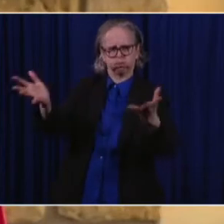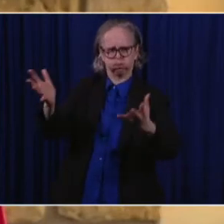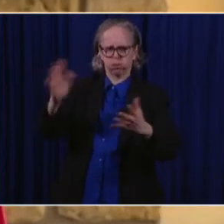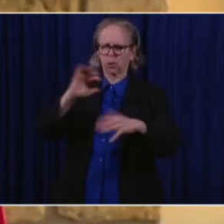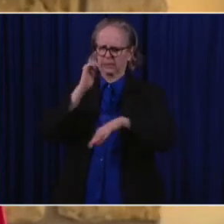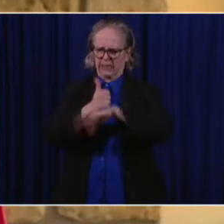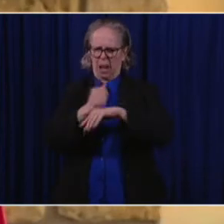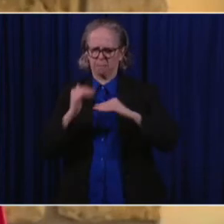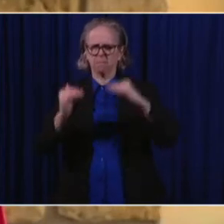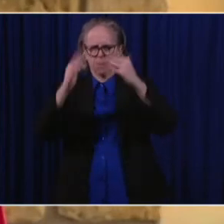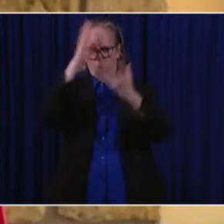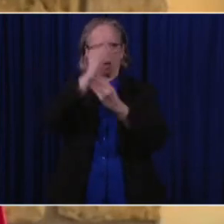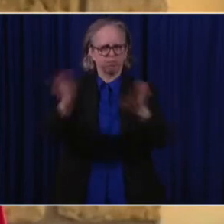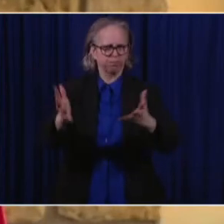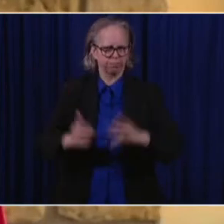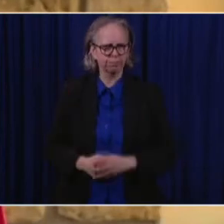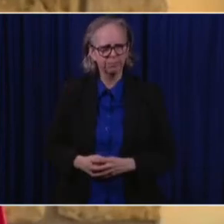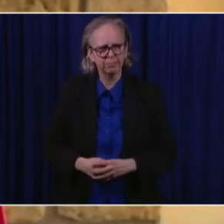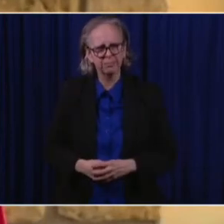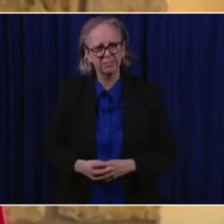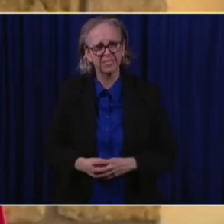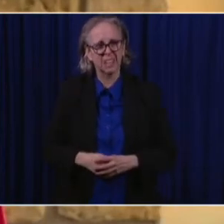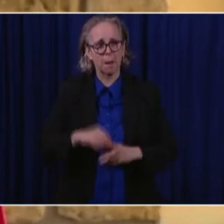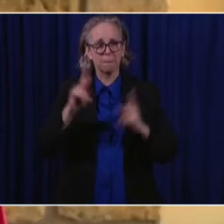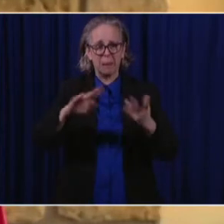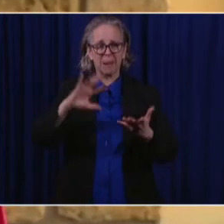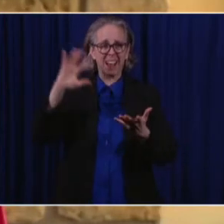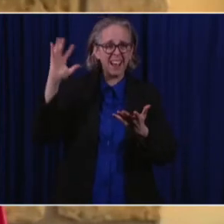test before you go do something.